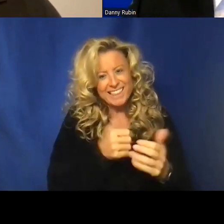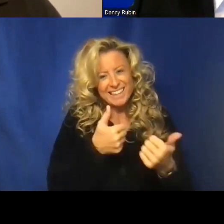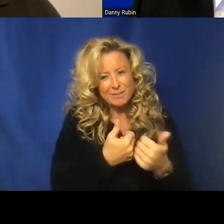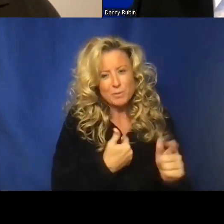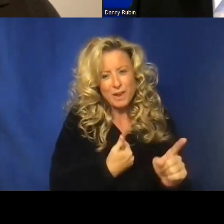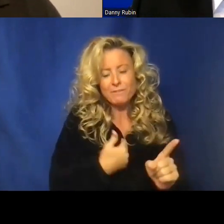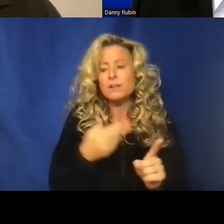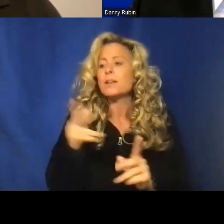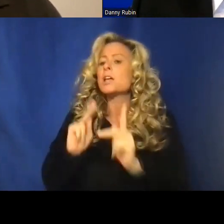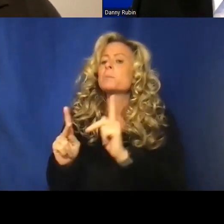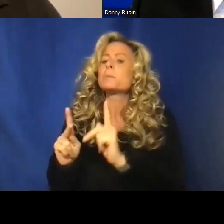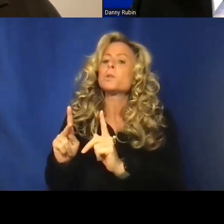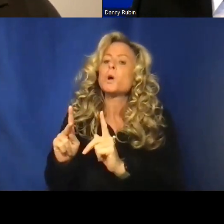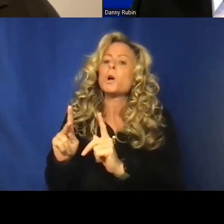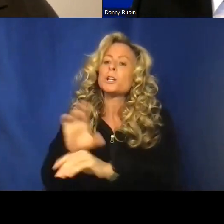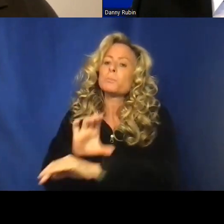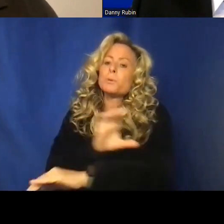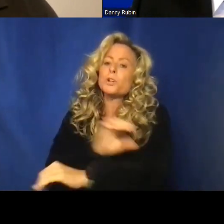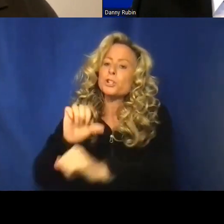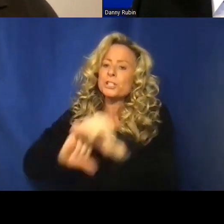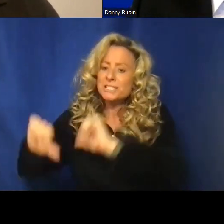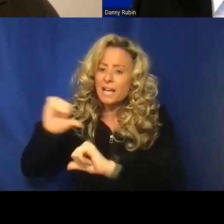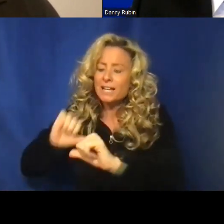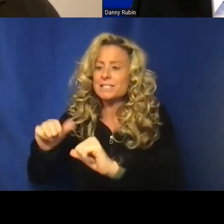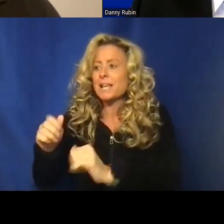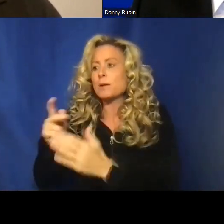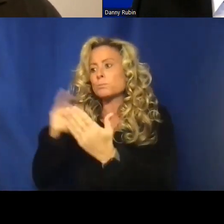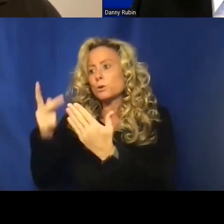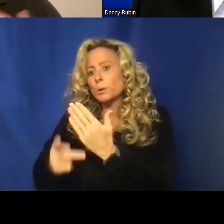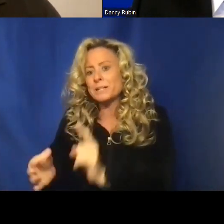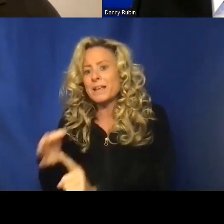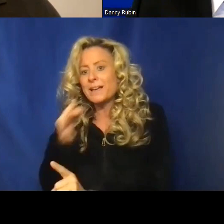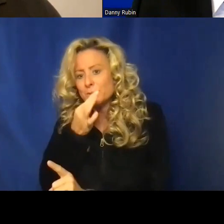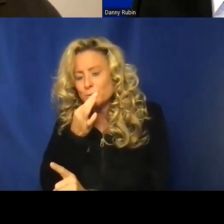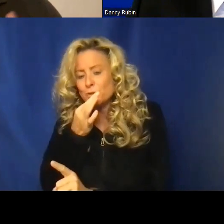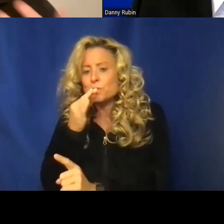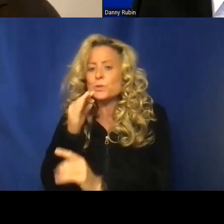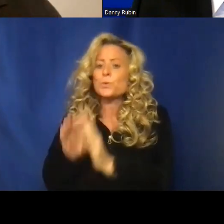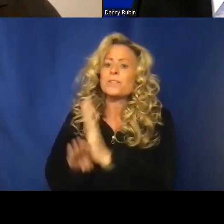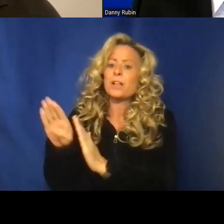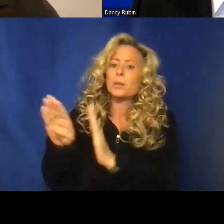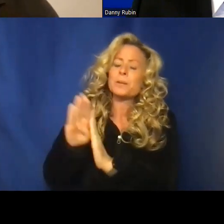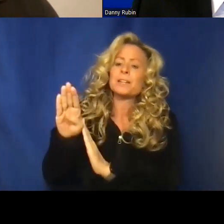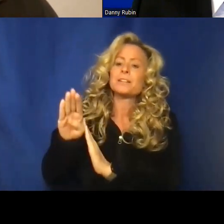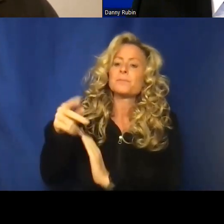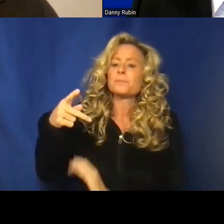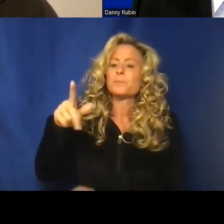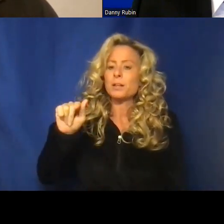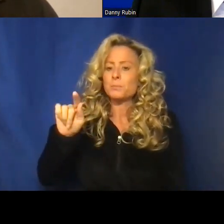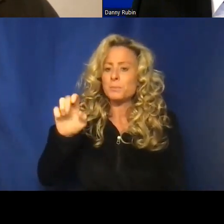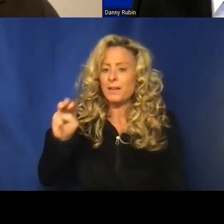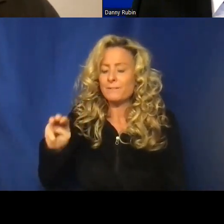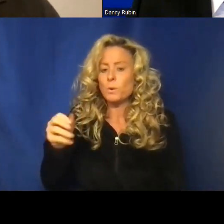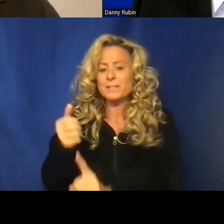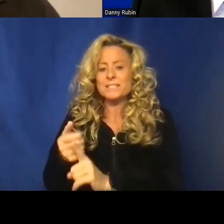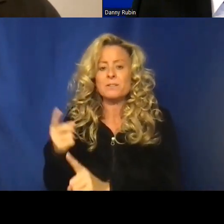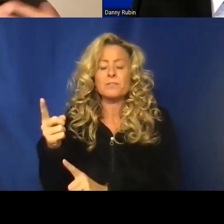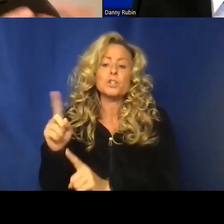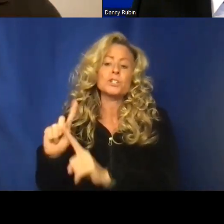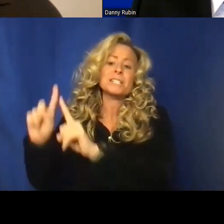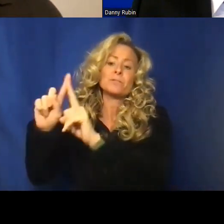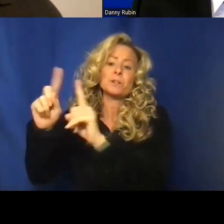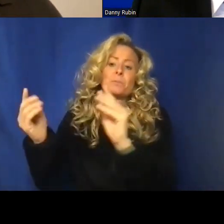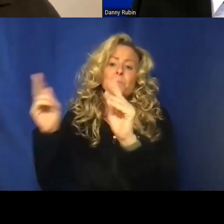people who are computer science experts and programming experts who are building the platform that we build our game on. There are people who are